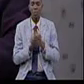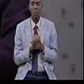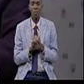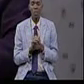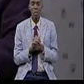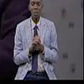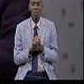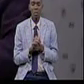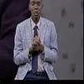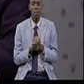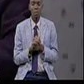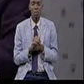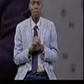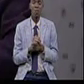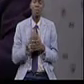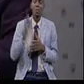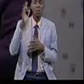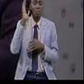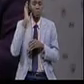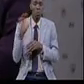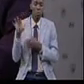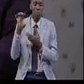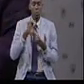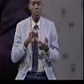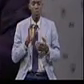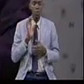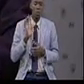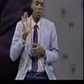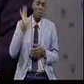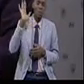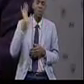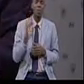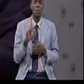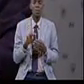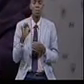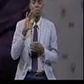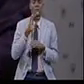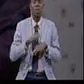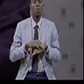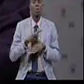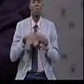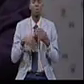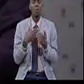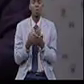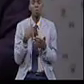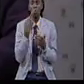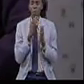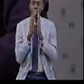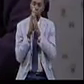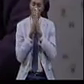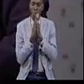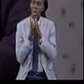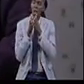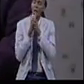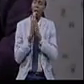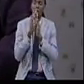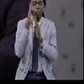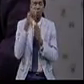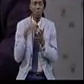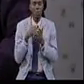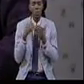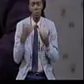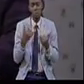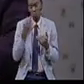He will pour his spirit upon thirsty hearts, thirsty souls. Today is the last day of